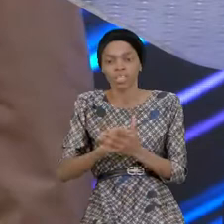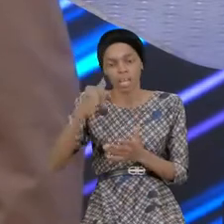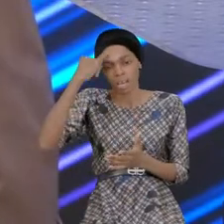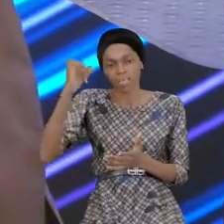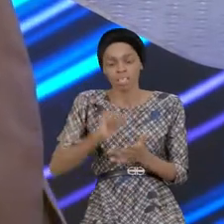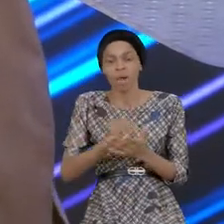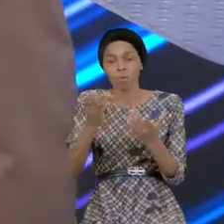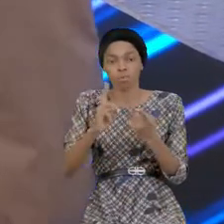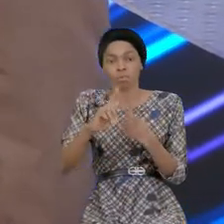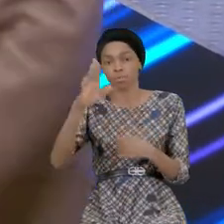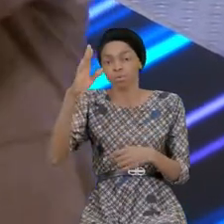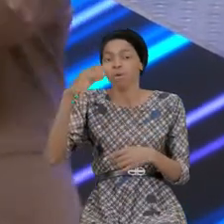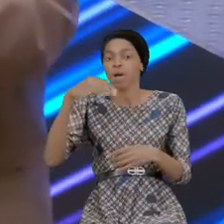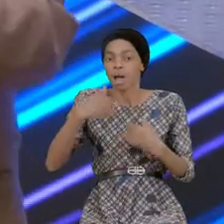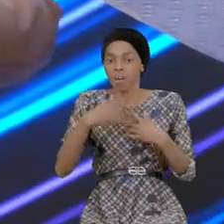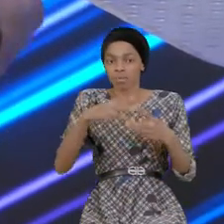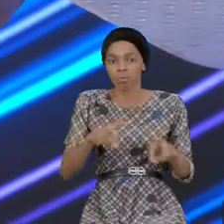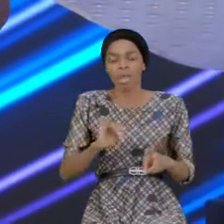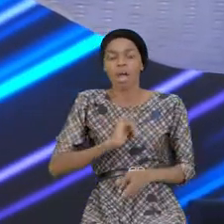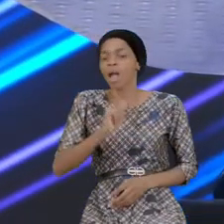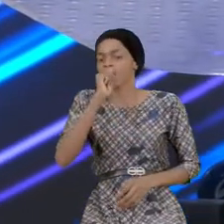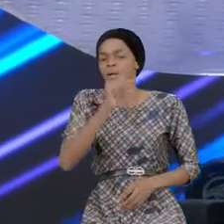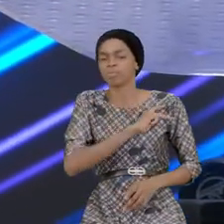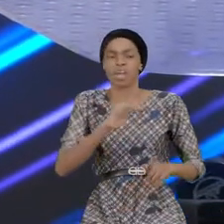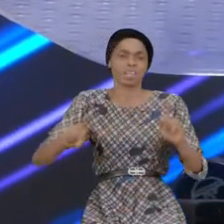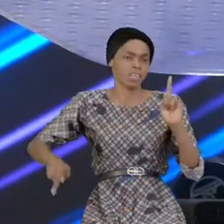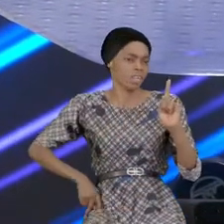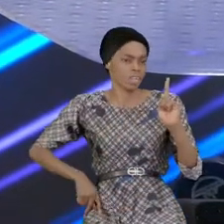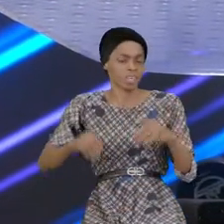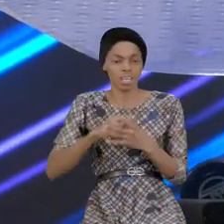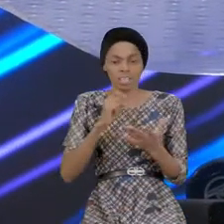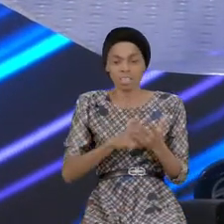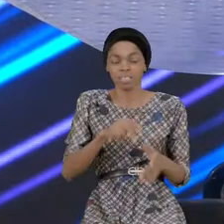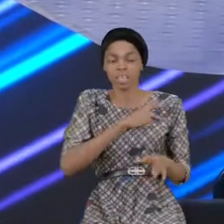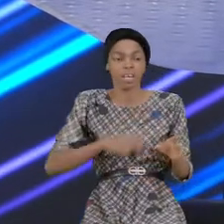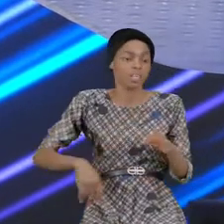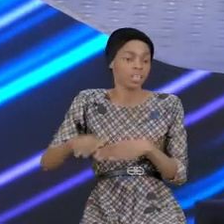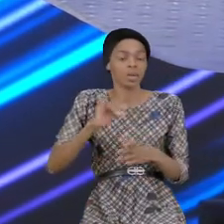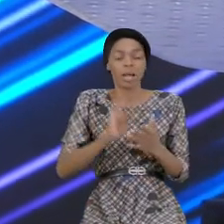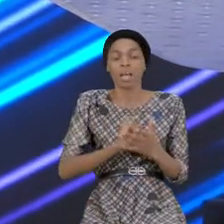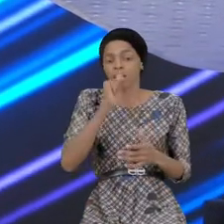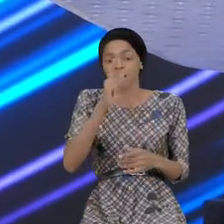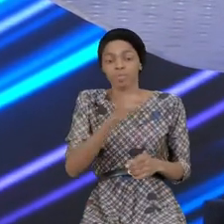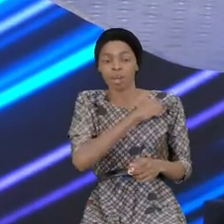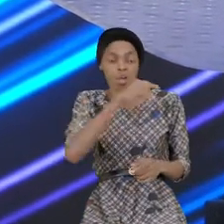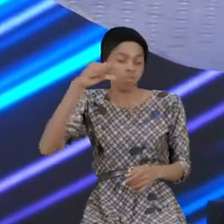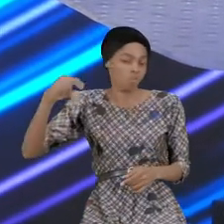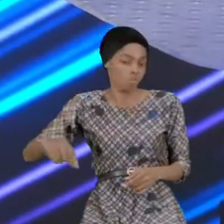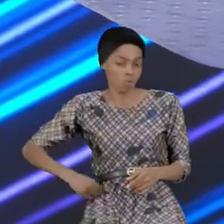king in this kingdom. I am the queen in this kingdom. I am